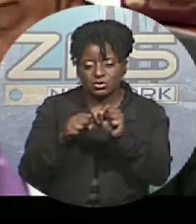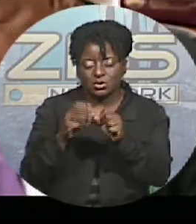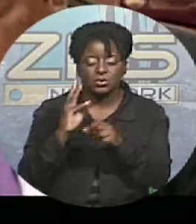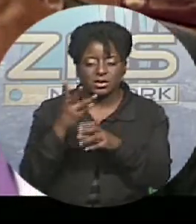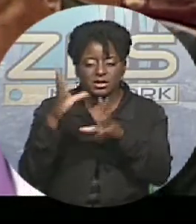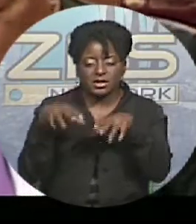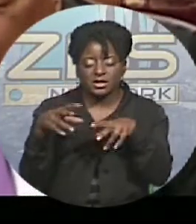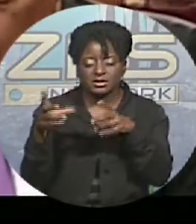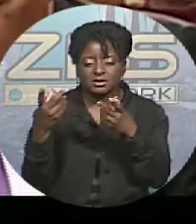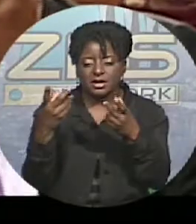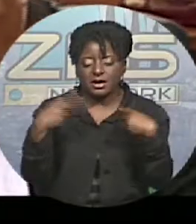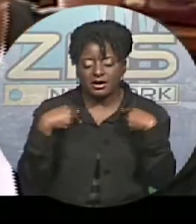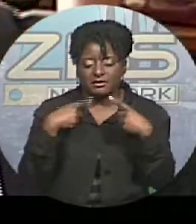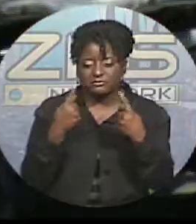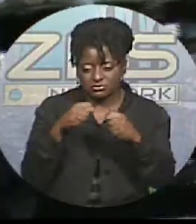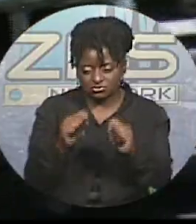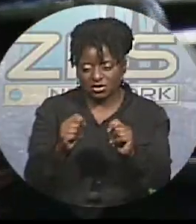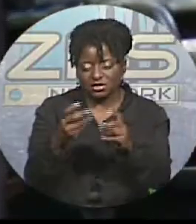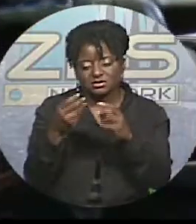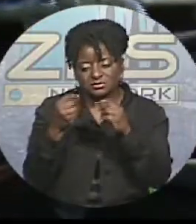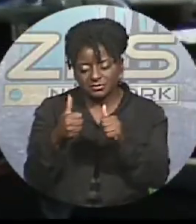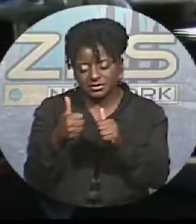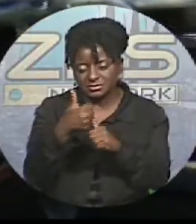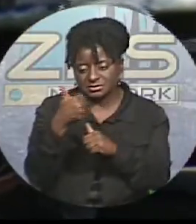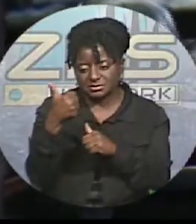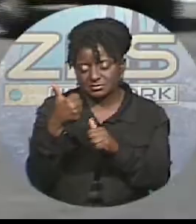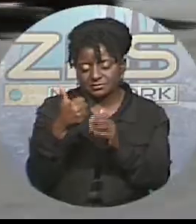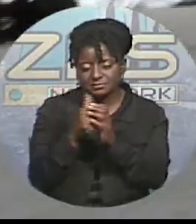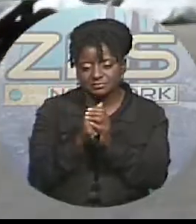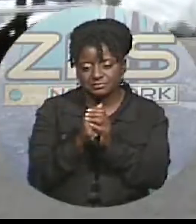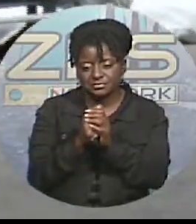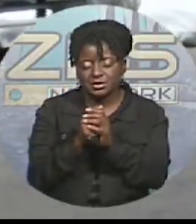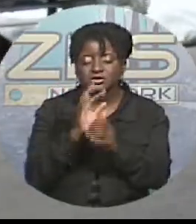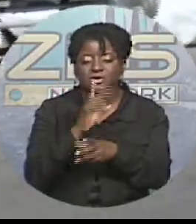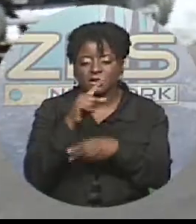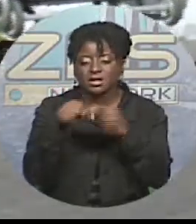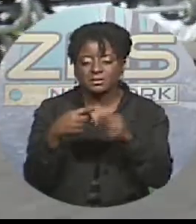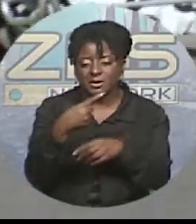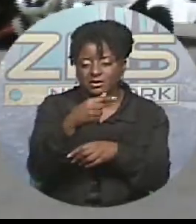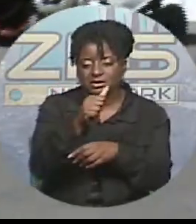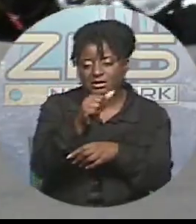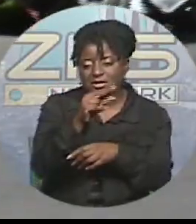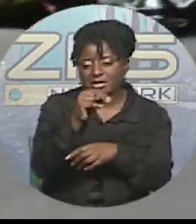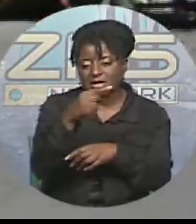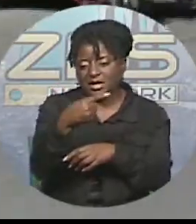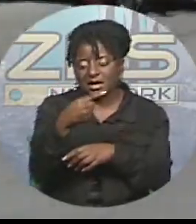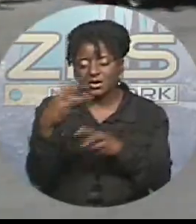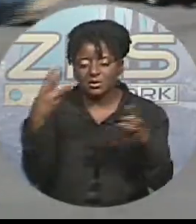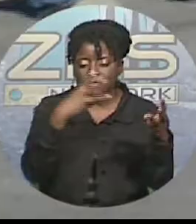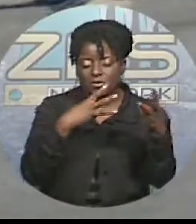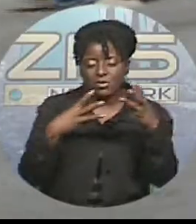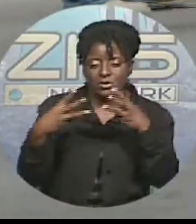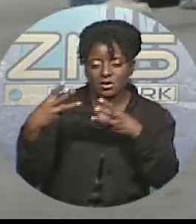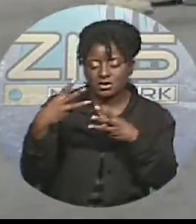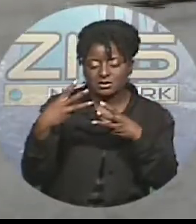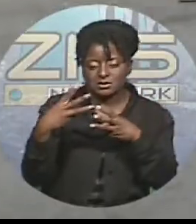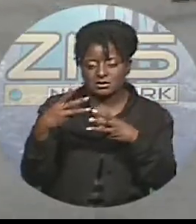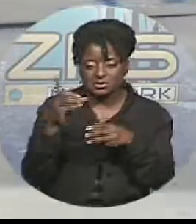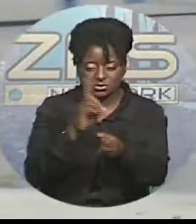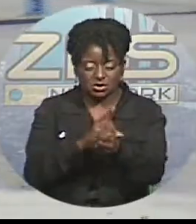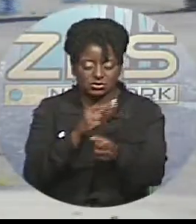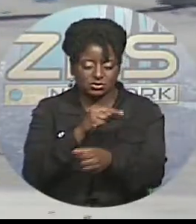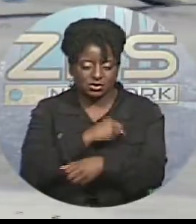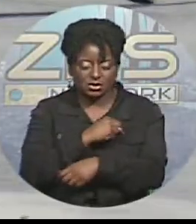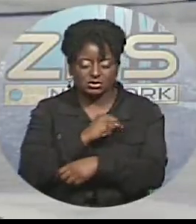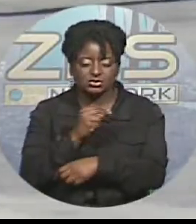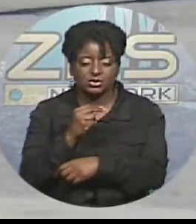than is the case now. Addressing gang warfare, blaming it for a major role in crime, Dr. Nottage